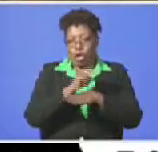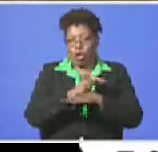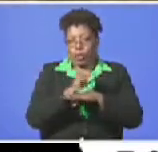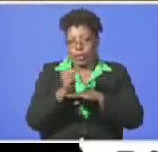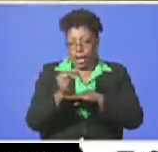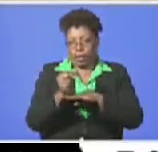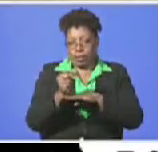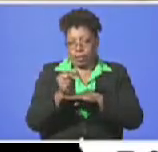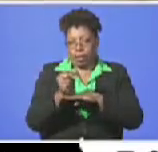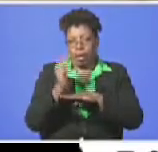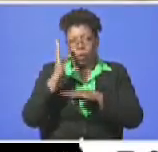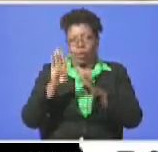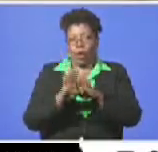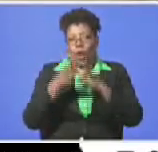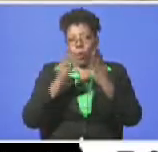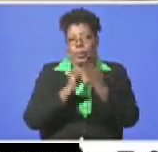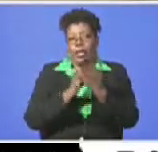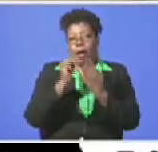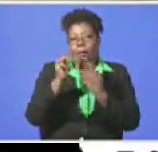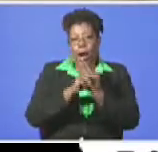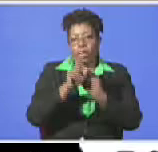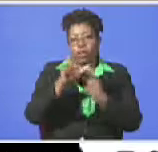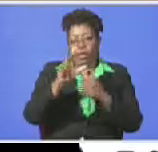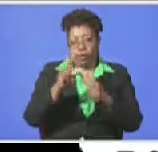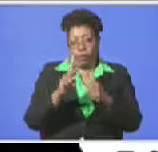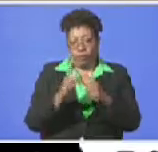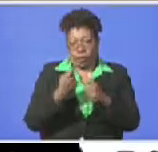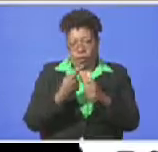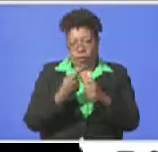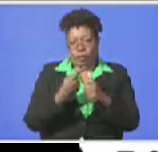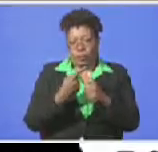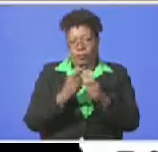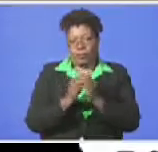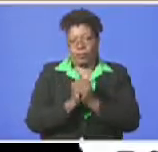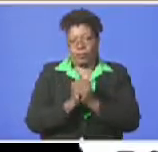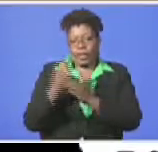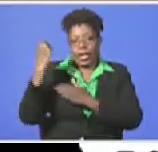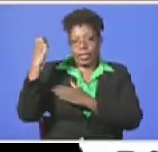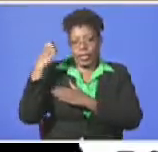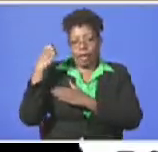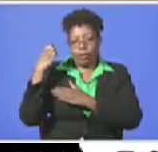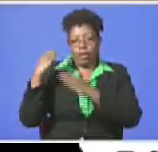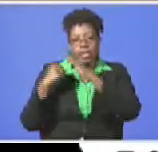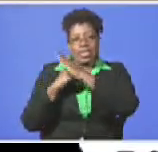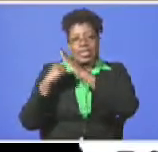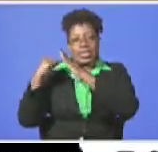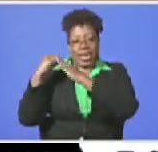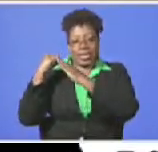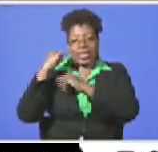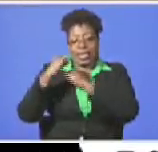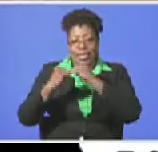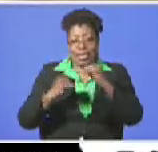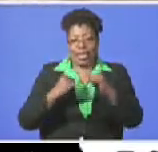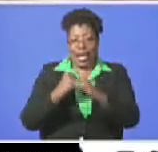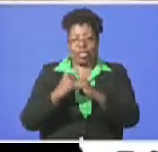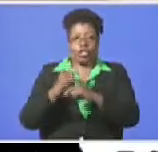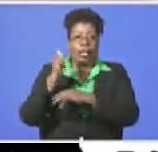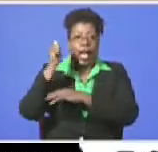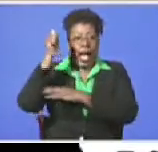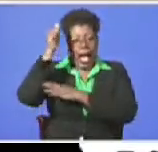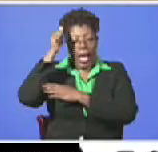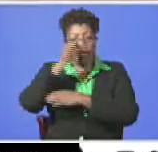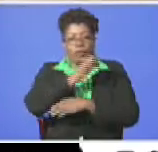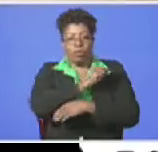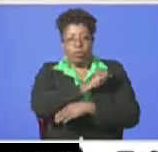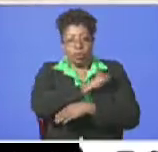Nassau is due to open March 31st. Newly appointed Executive Chairman of Sandals Resorts International, Adam Stewart,